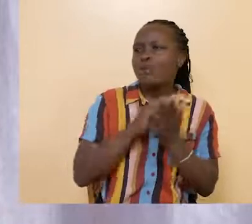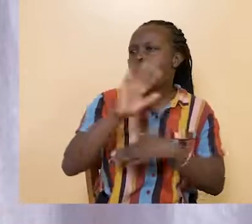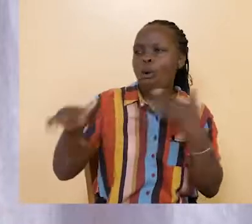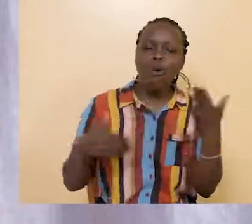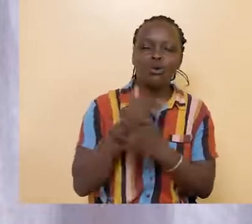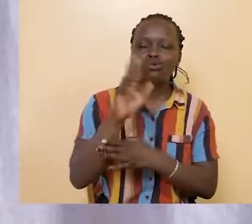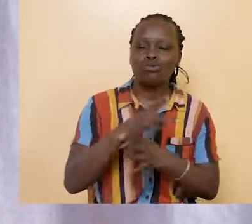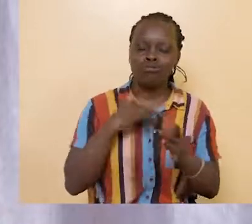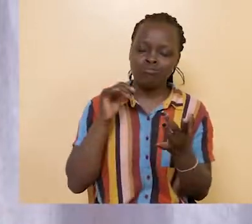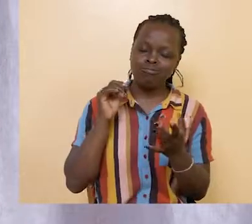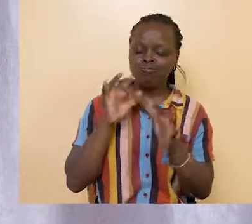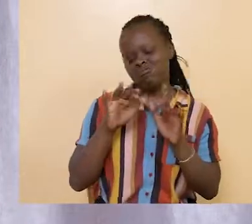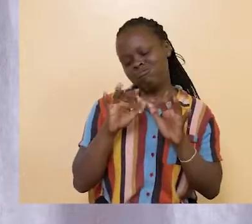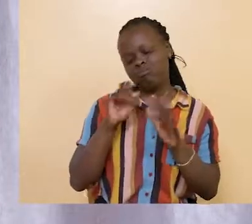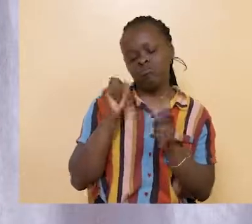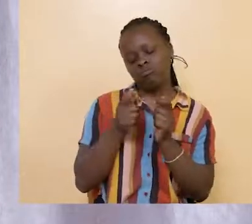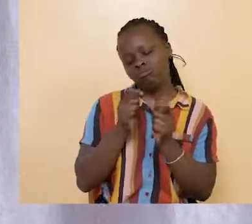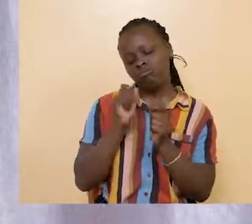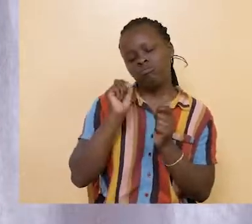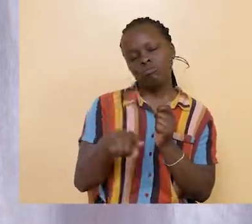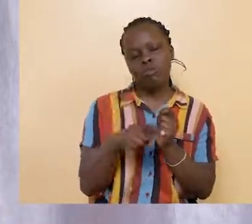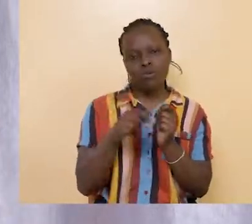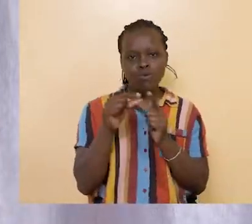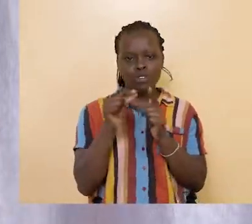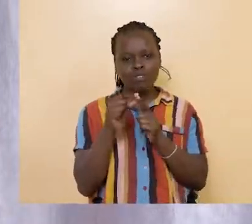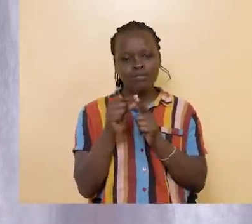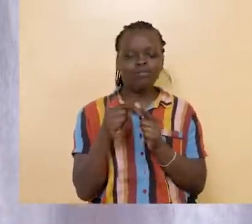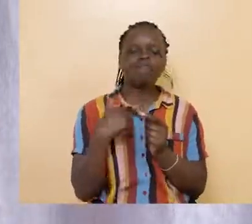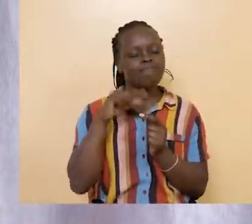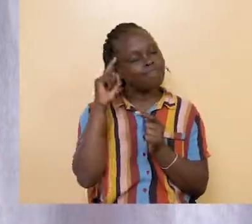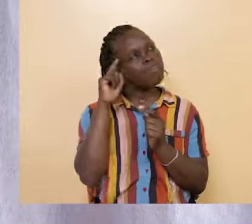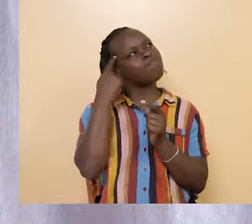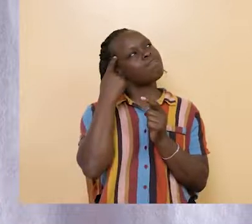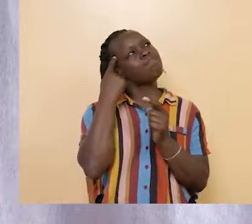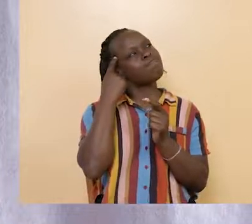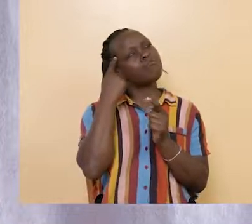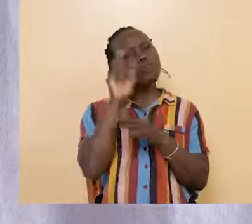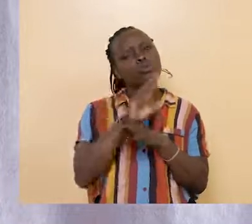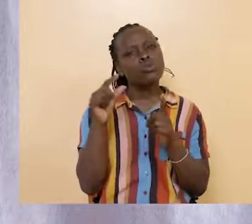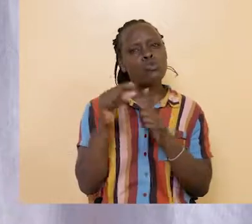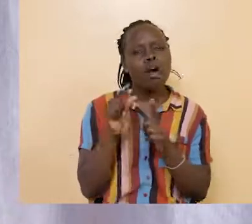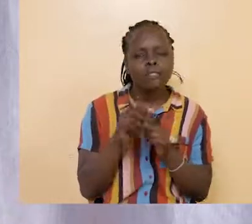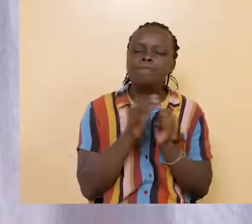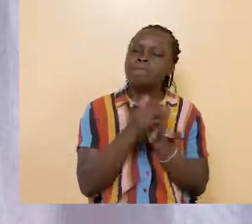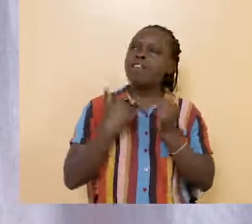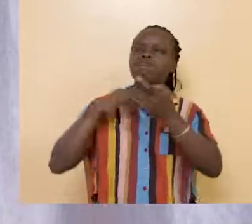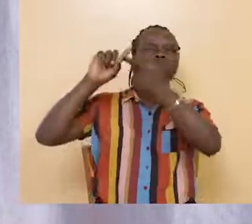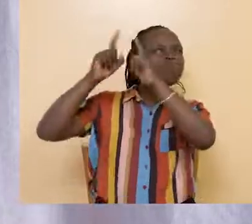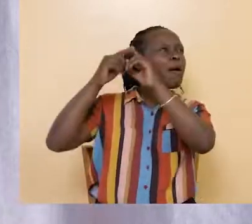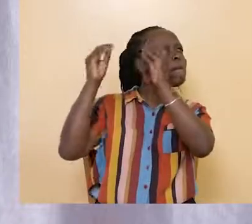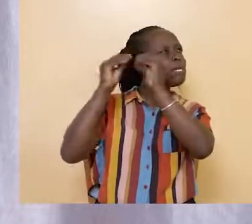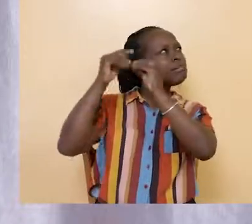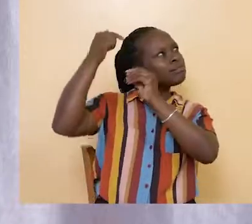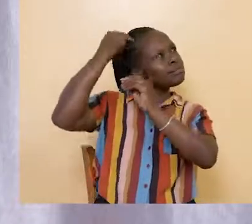type words, right? They are thinking about things in words. They are engaging on, you know, they're having meetings in their